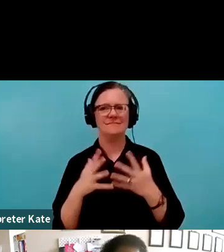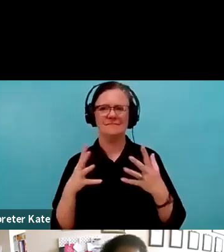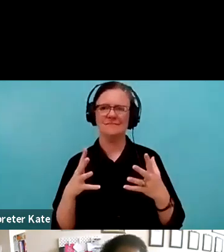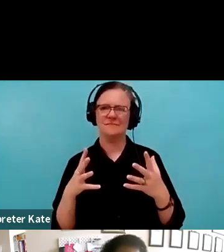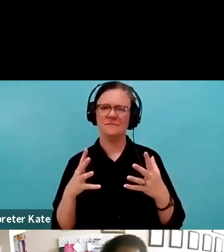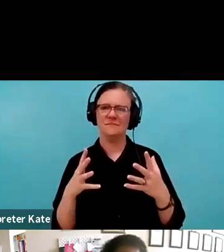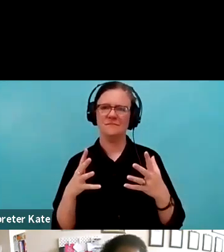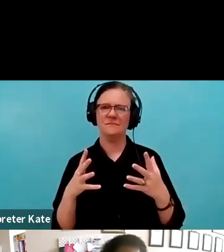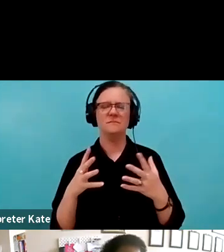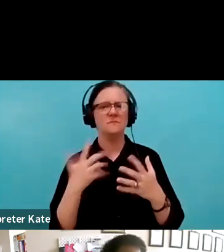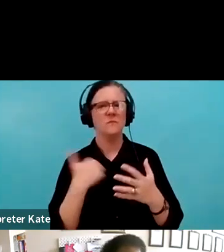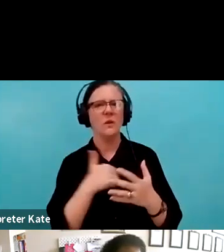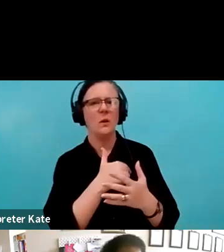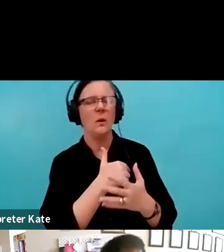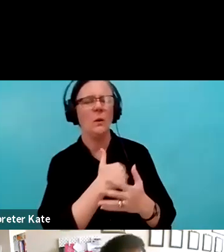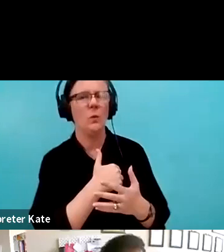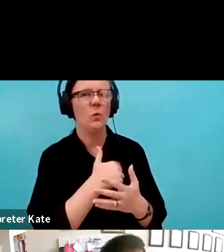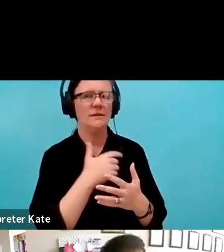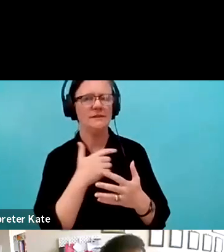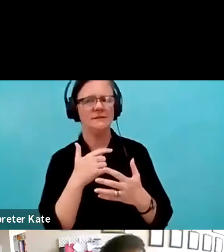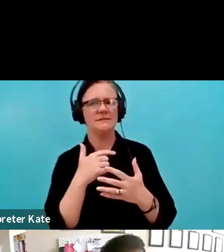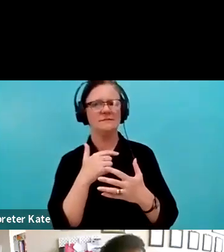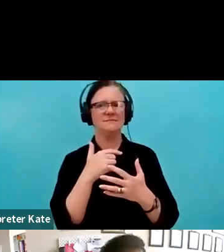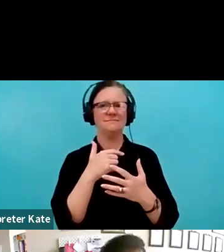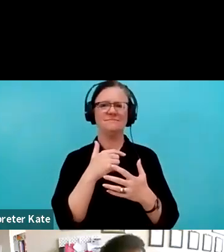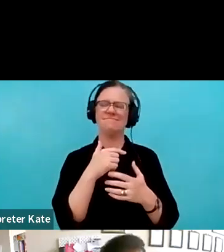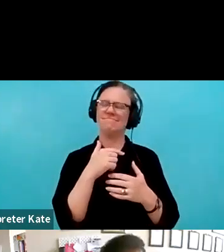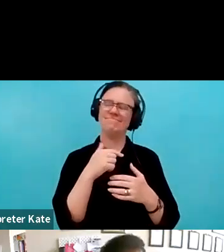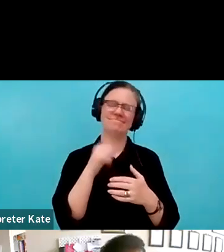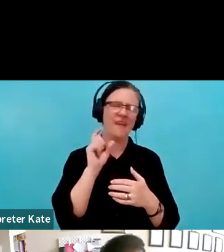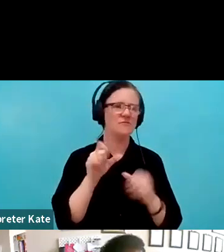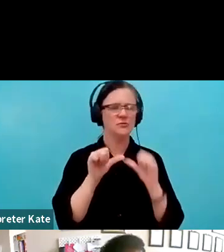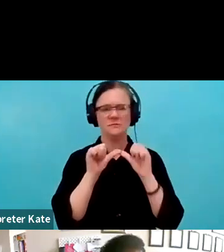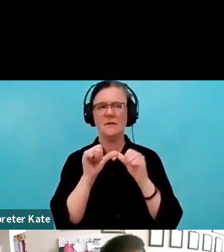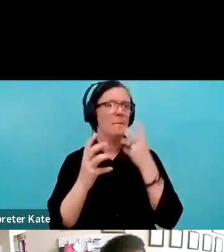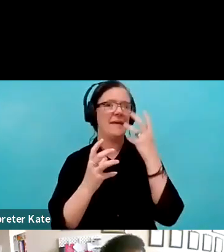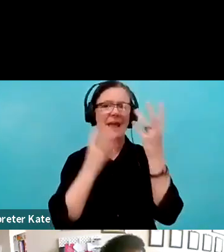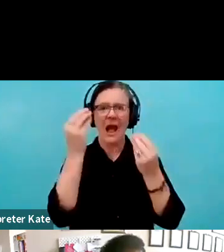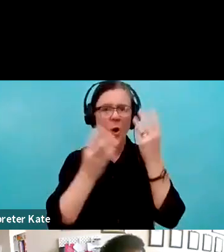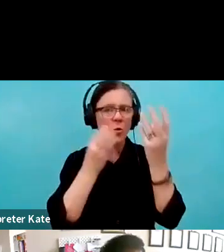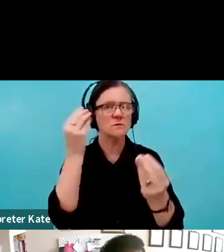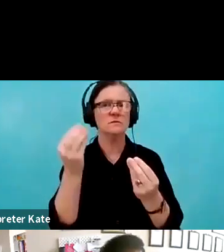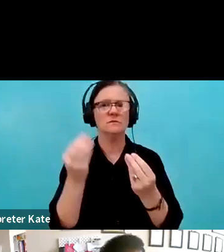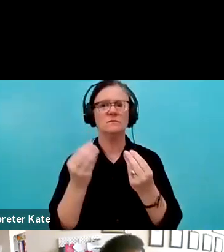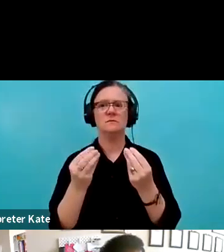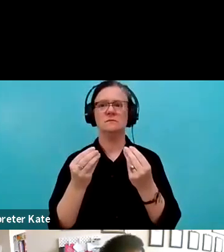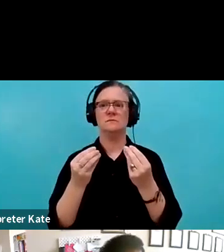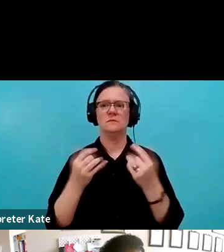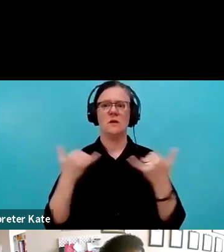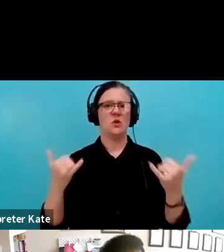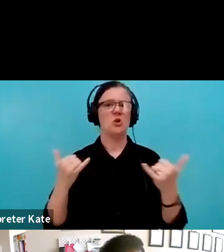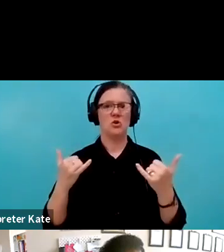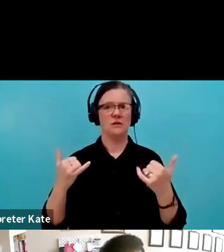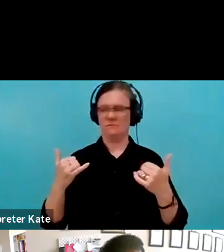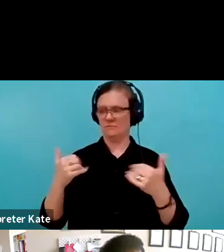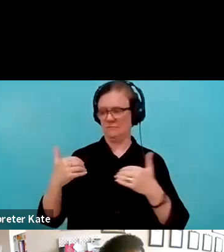I think that we need to just consistently be out there kind of supporting the current